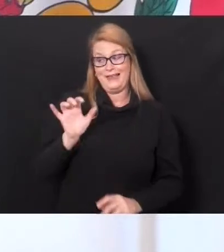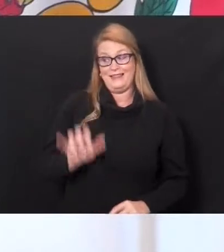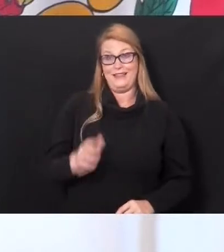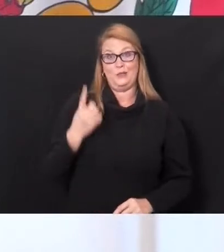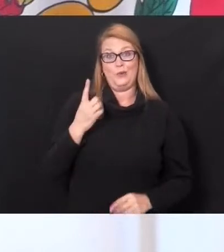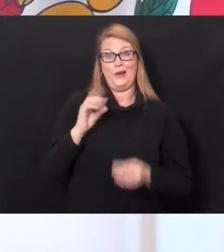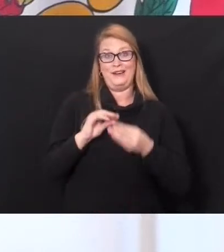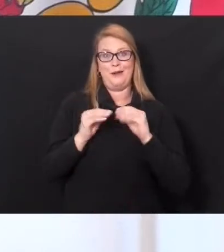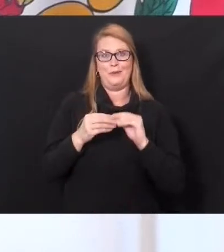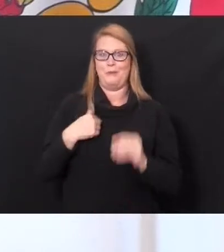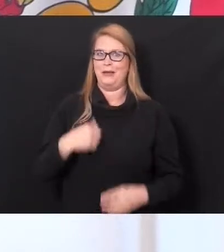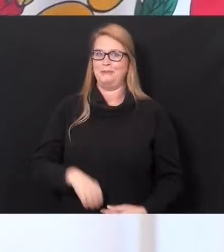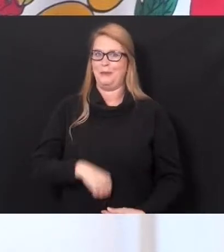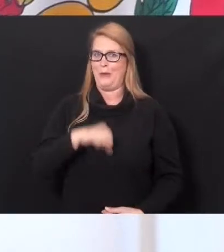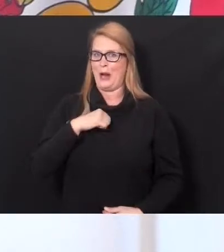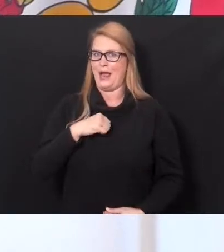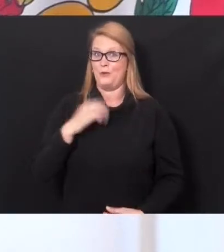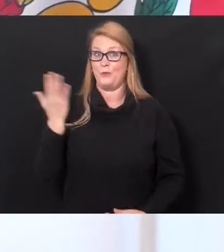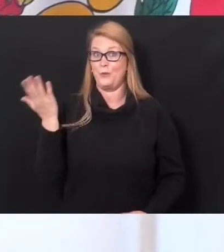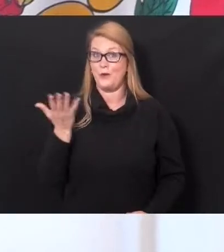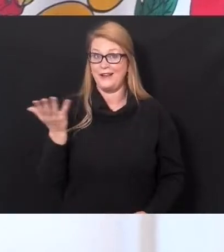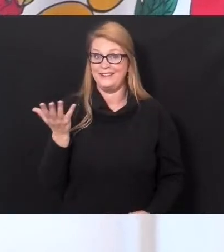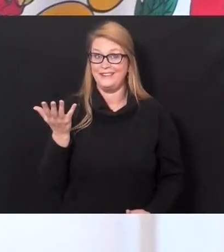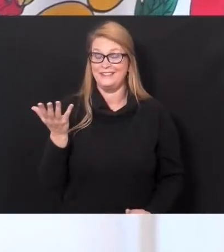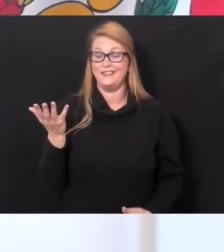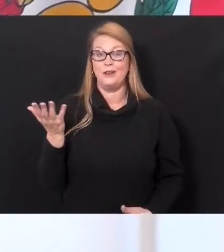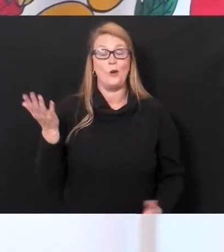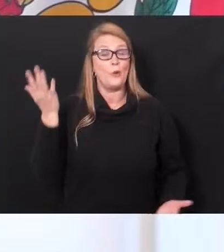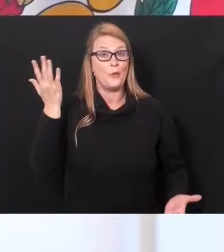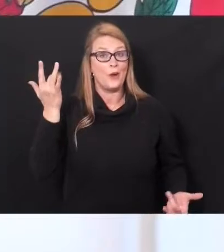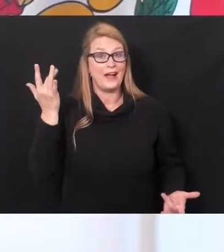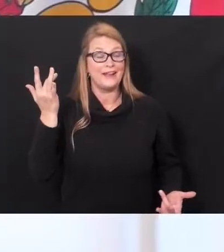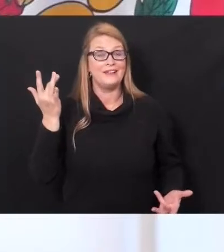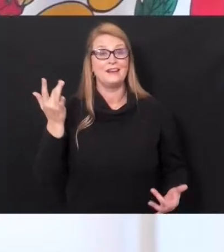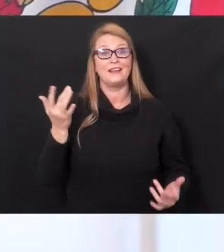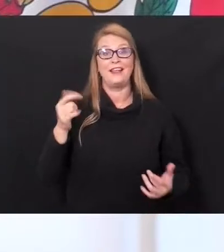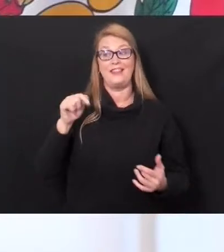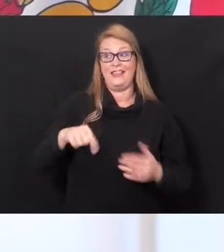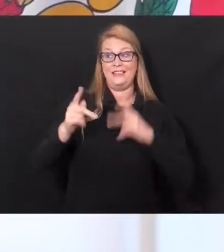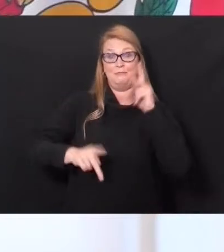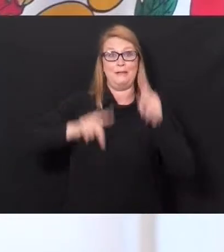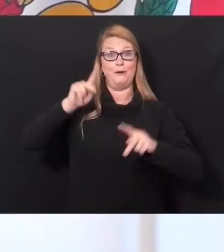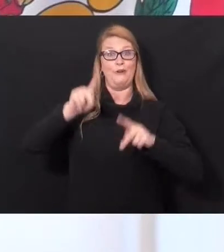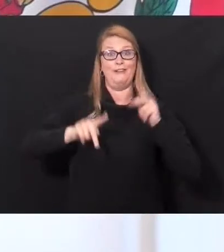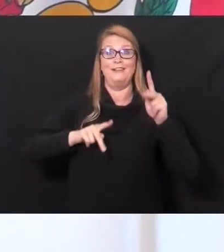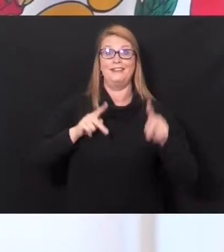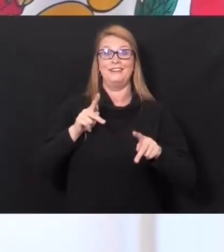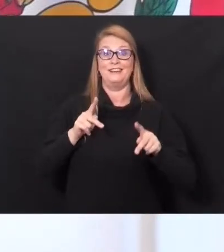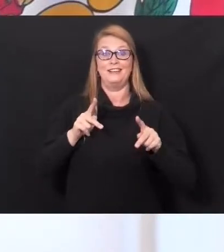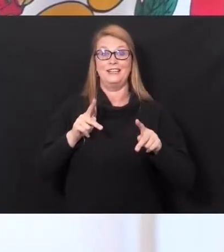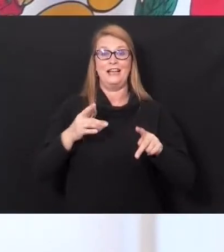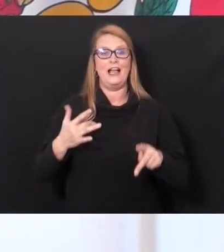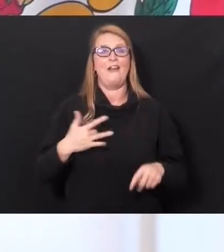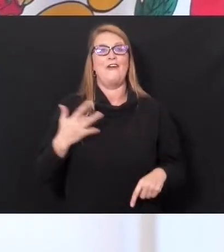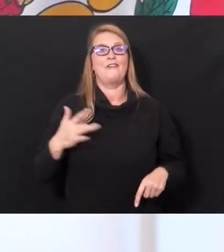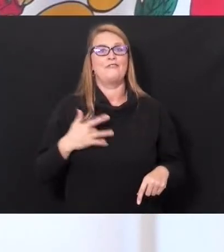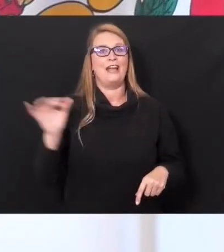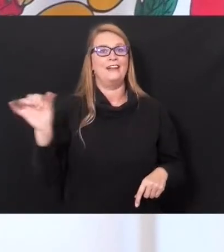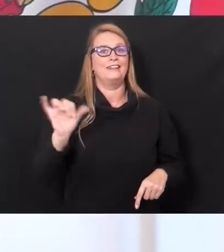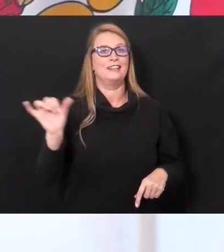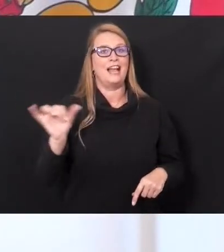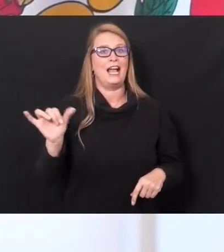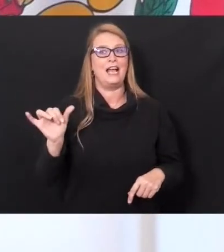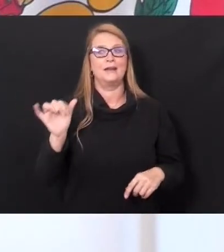am super proud of, because really and truly these people felt like they were going to sit